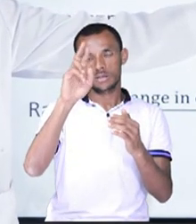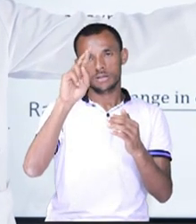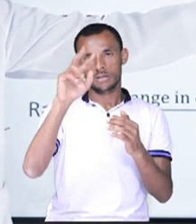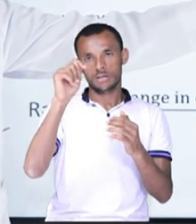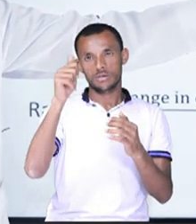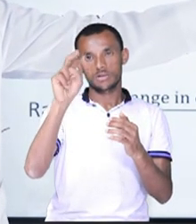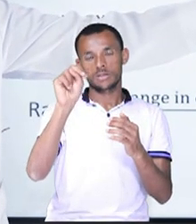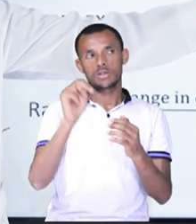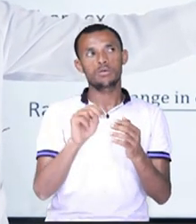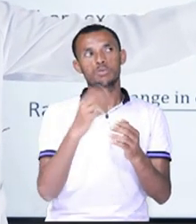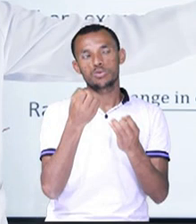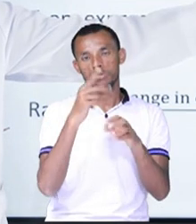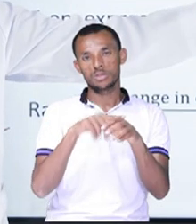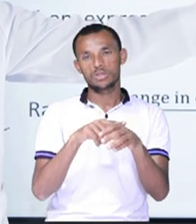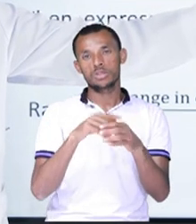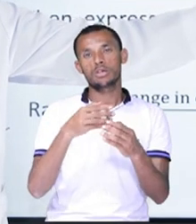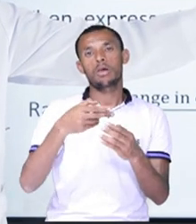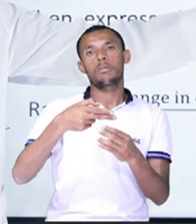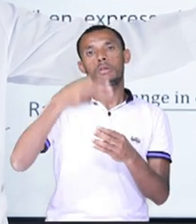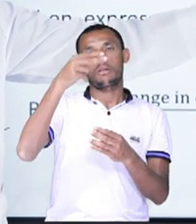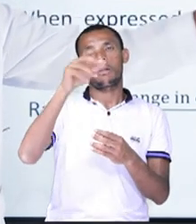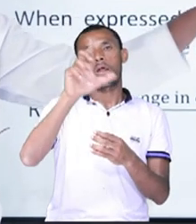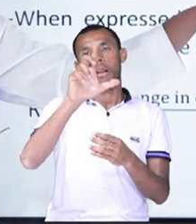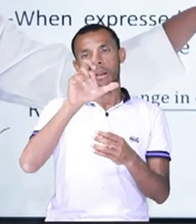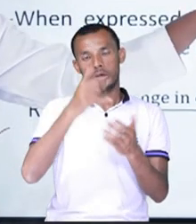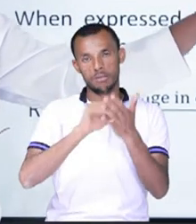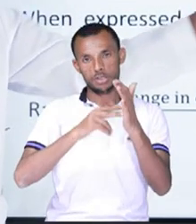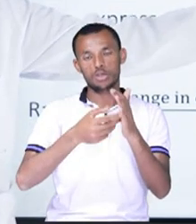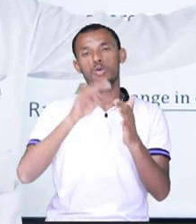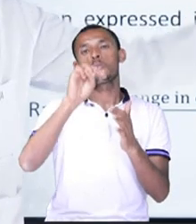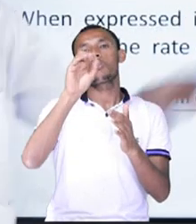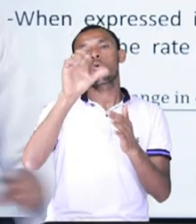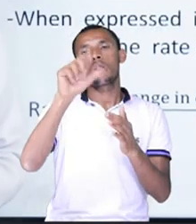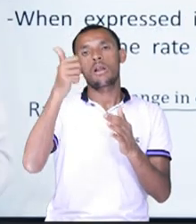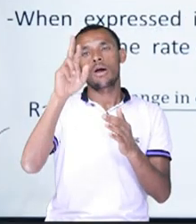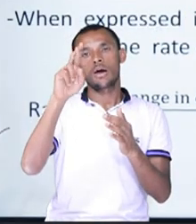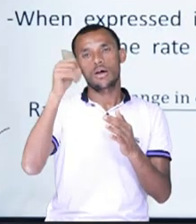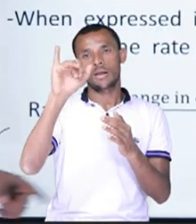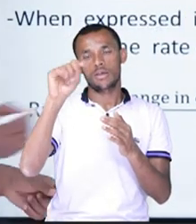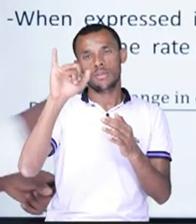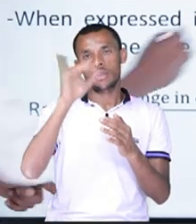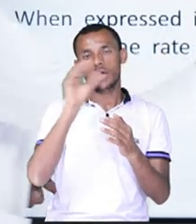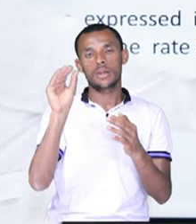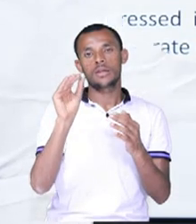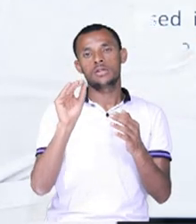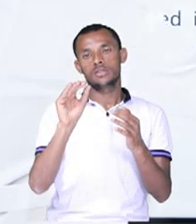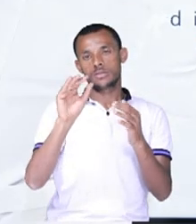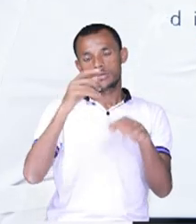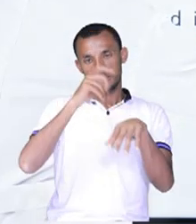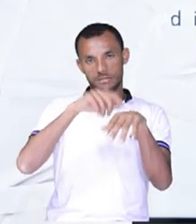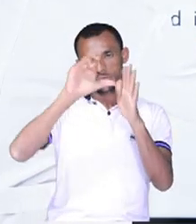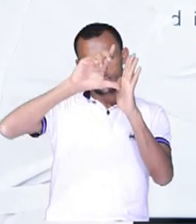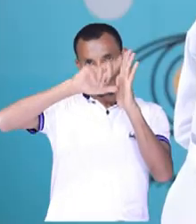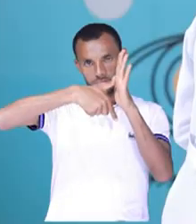M. You know capital letter M, molarity. Molarity. Time, SI unit is second. Or this one